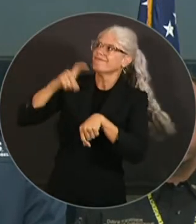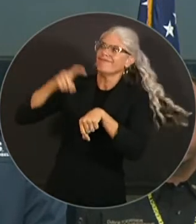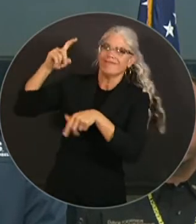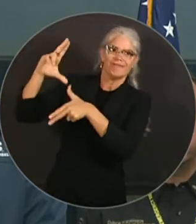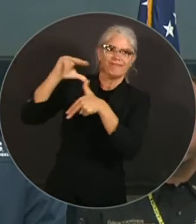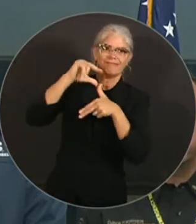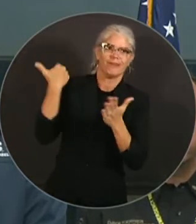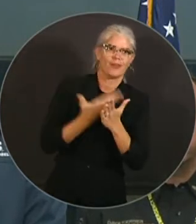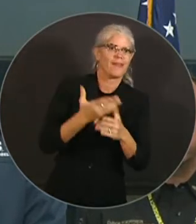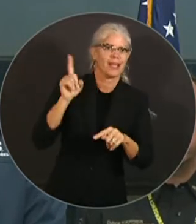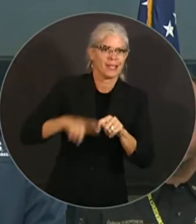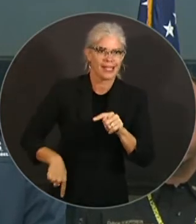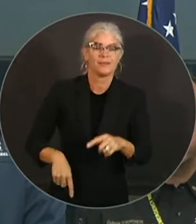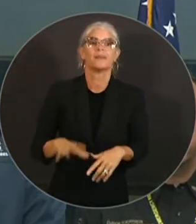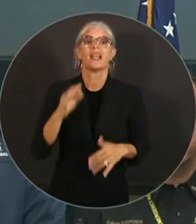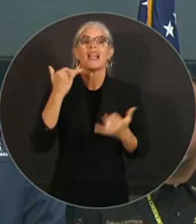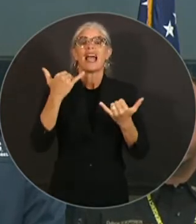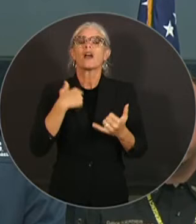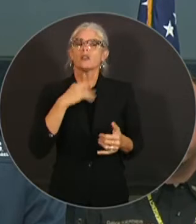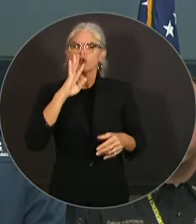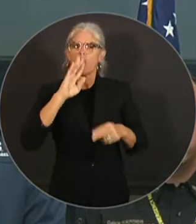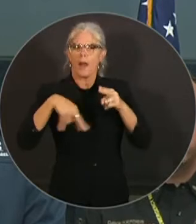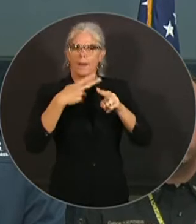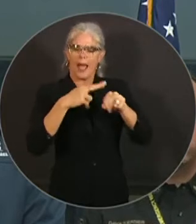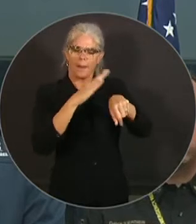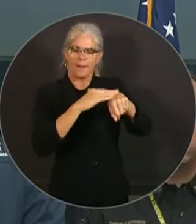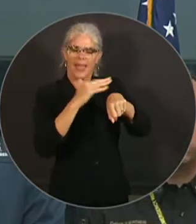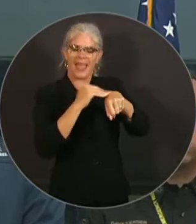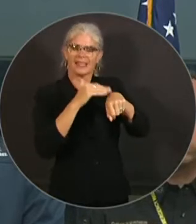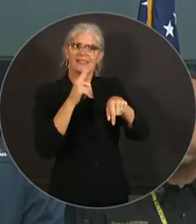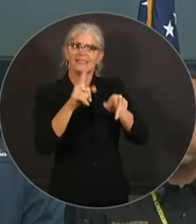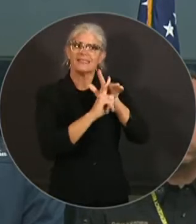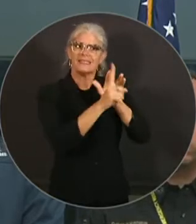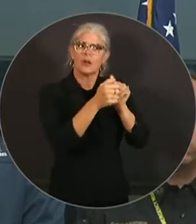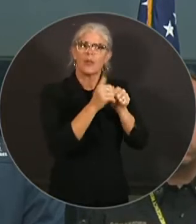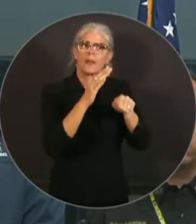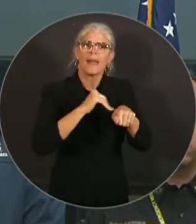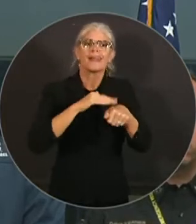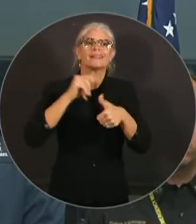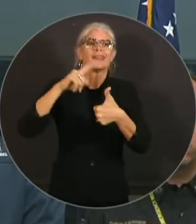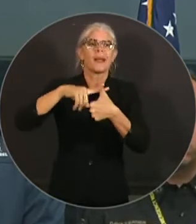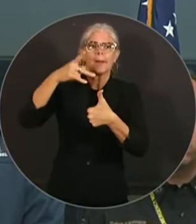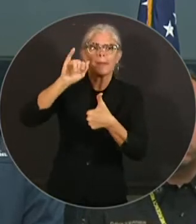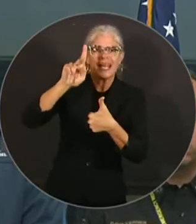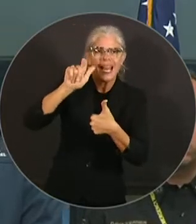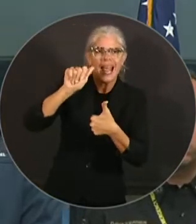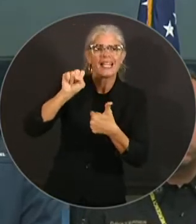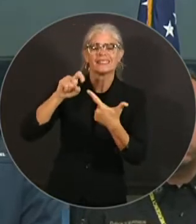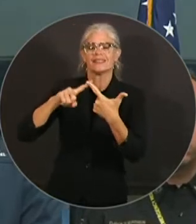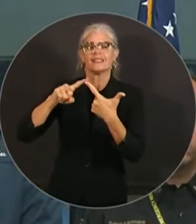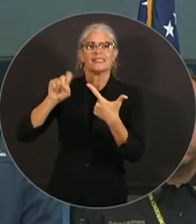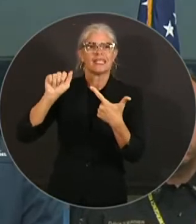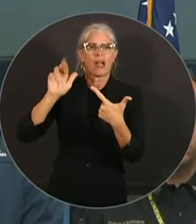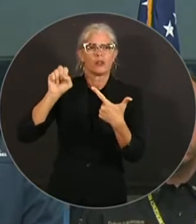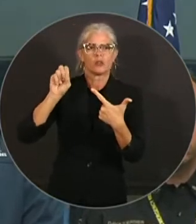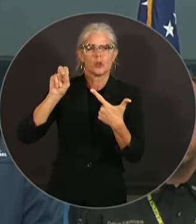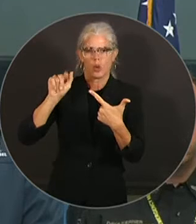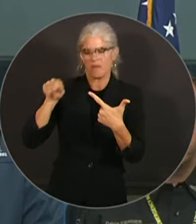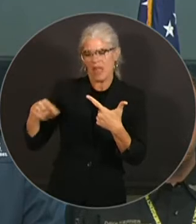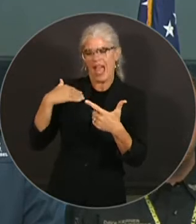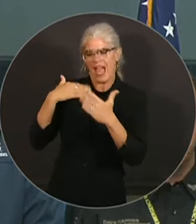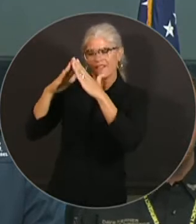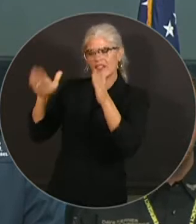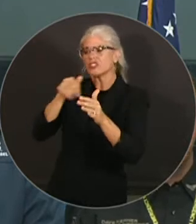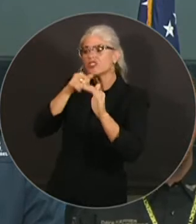Pinellas, Manatee, and DeSoto counties to Walton County's temporary emergency animal shelter. Obviously,